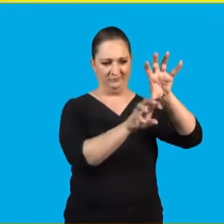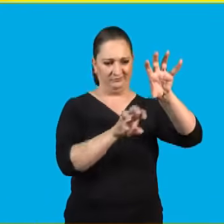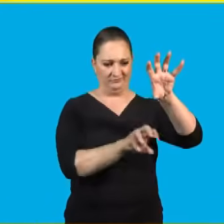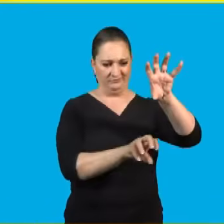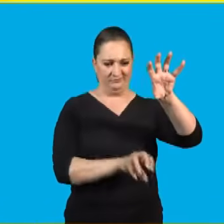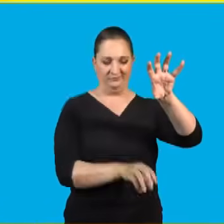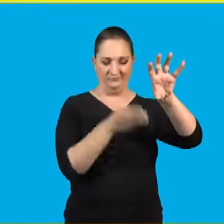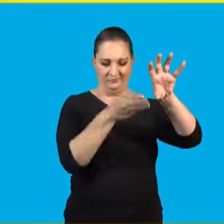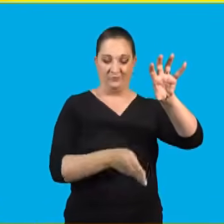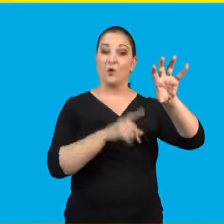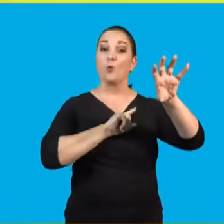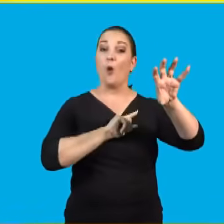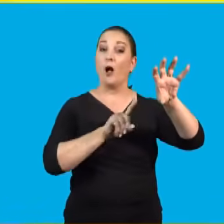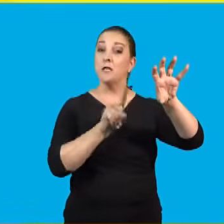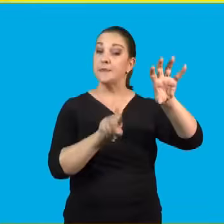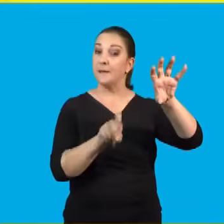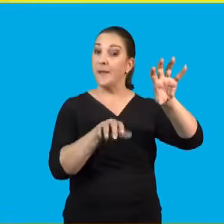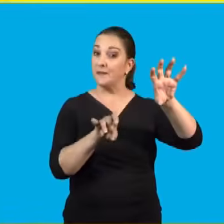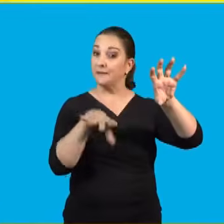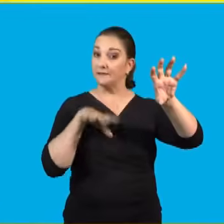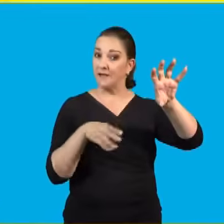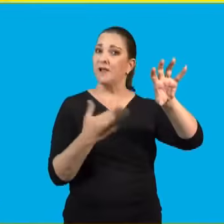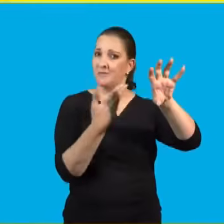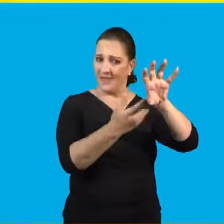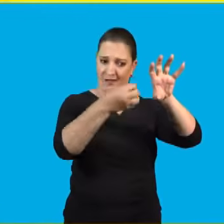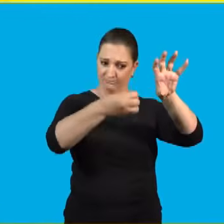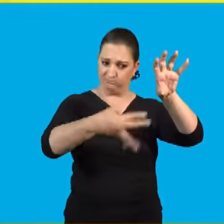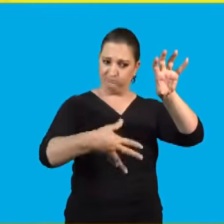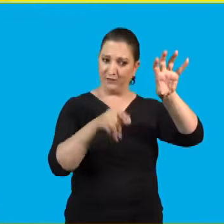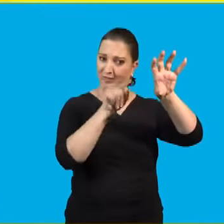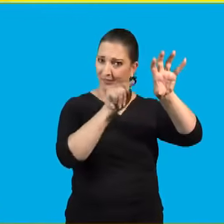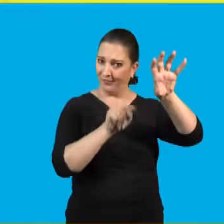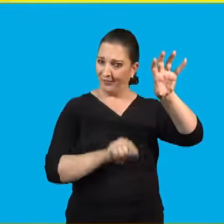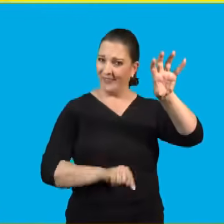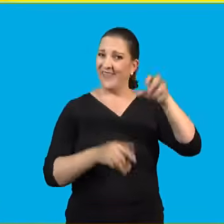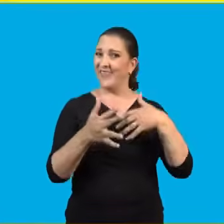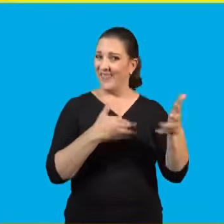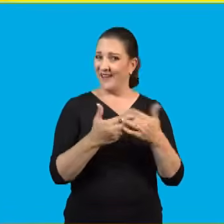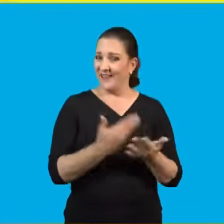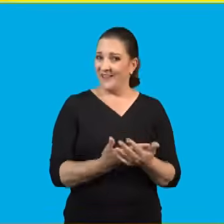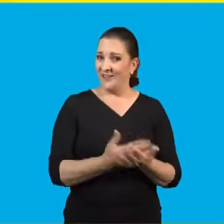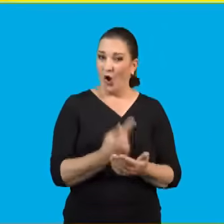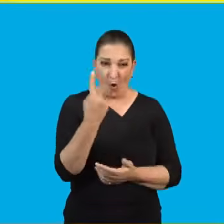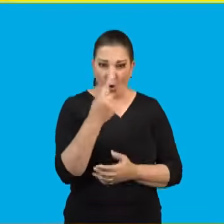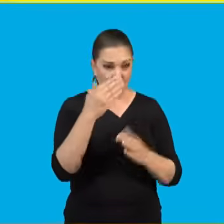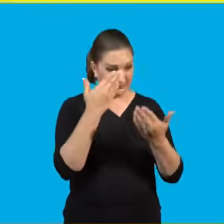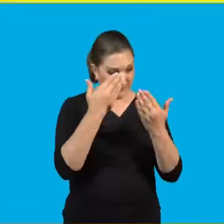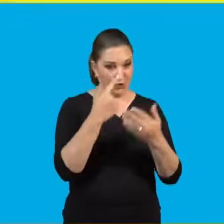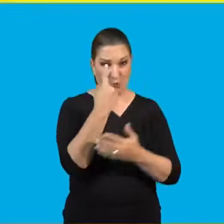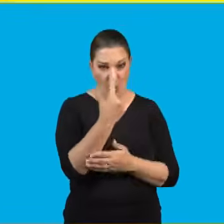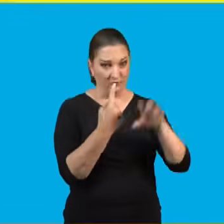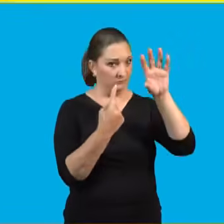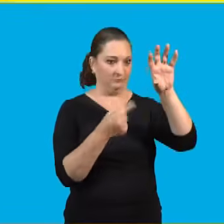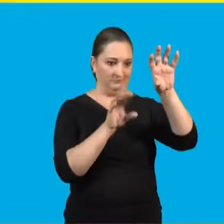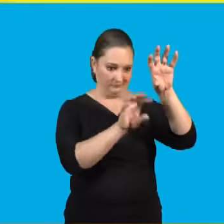you have to know, because your exam questions can come from any of these sections. Please make sure that you do not only study